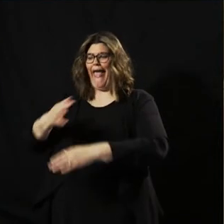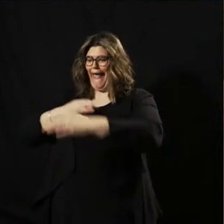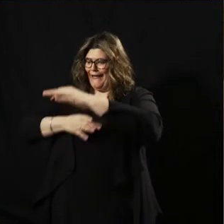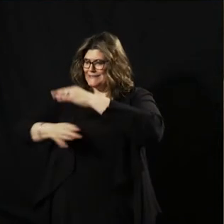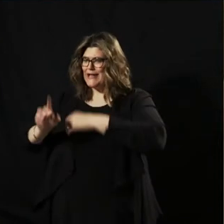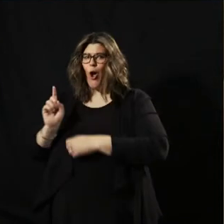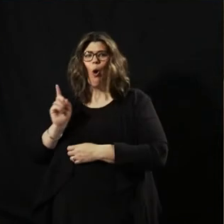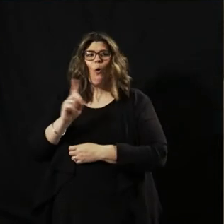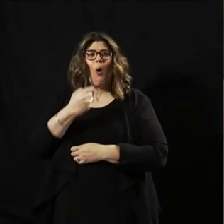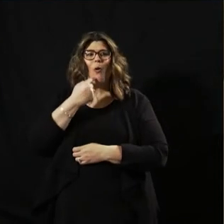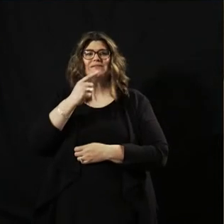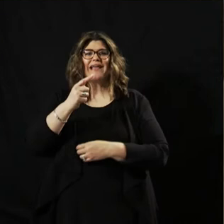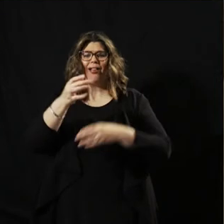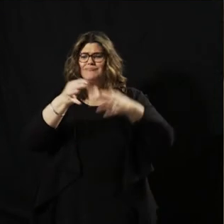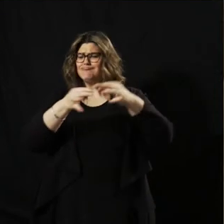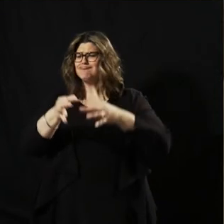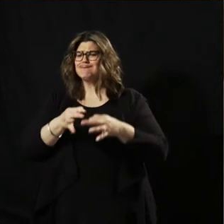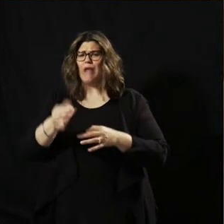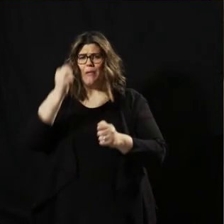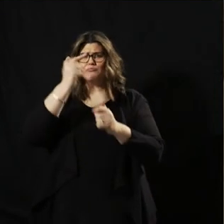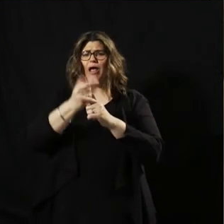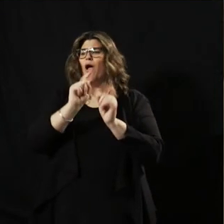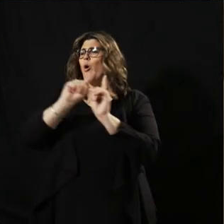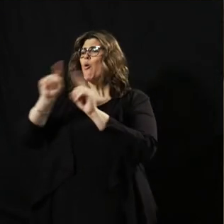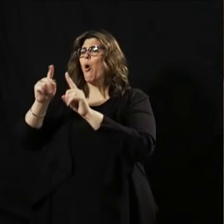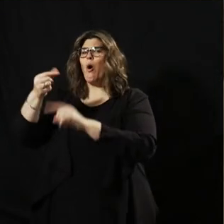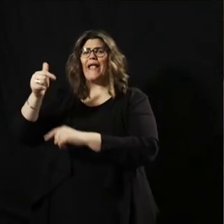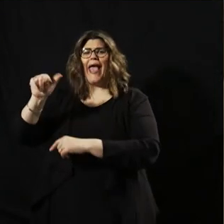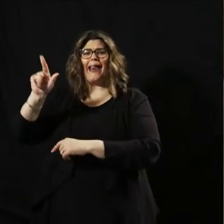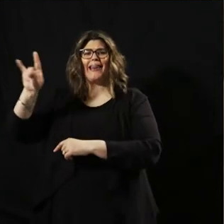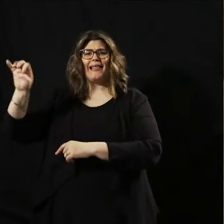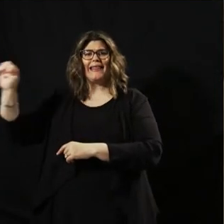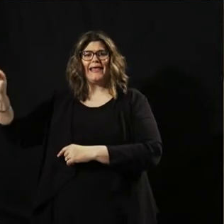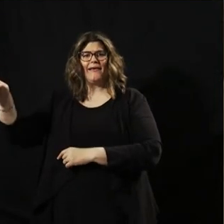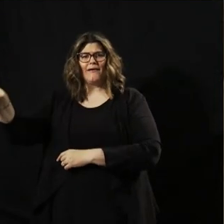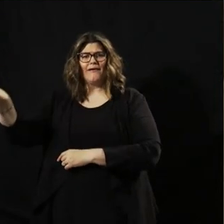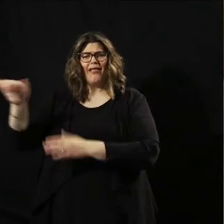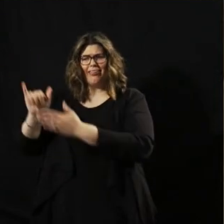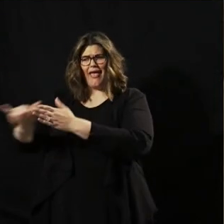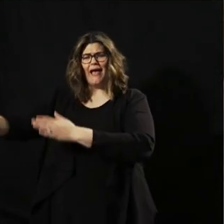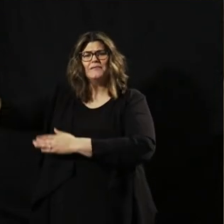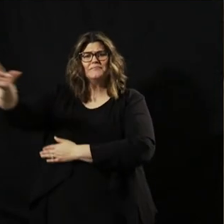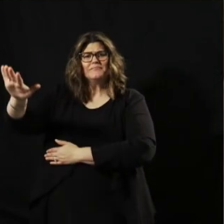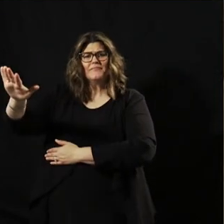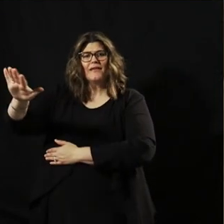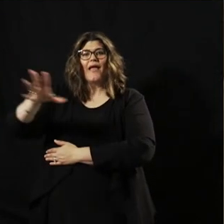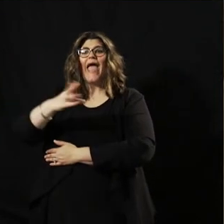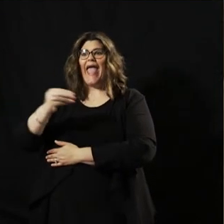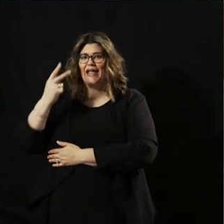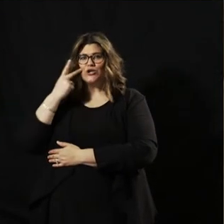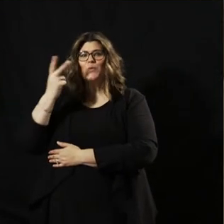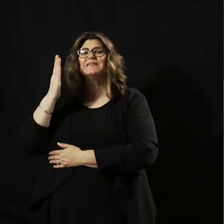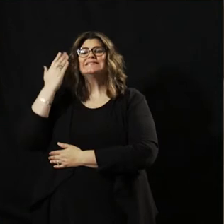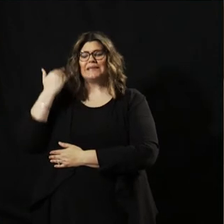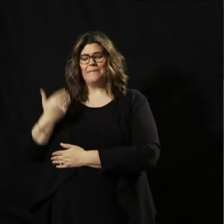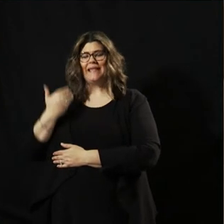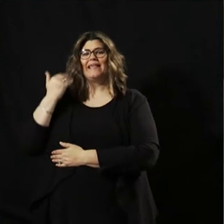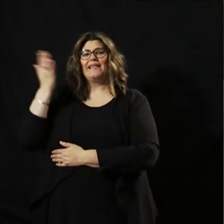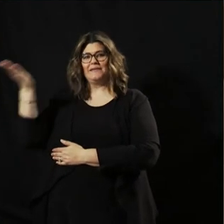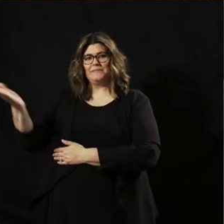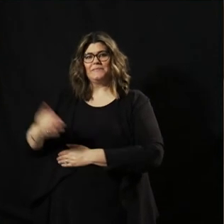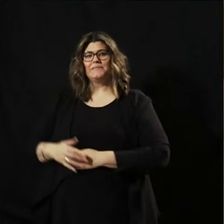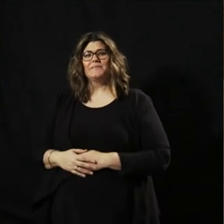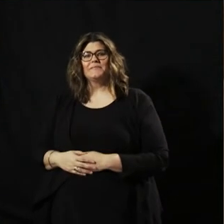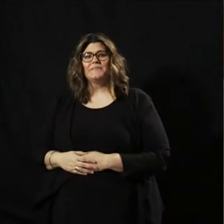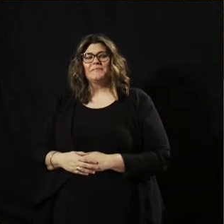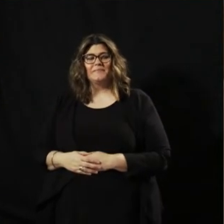my brothers to go to Galilee. There they will see me."